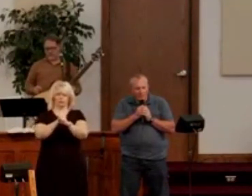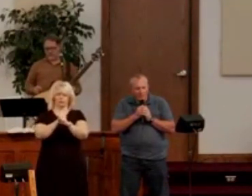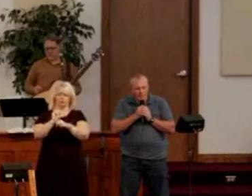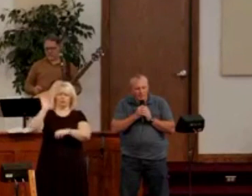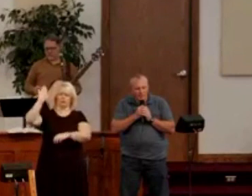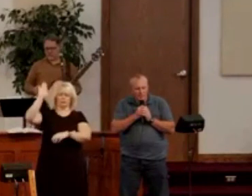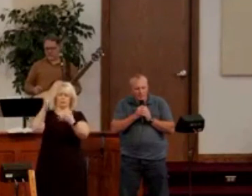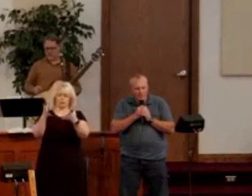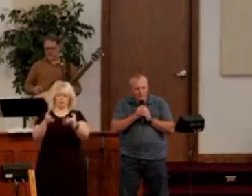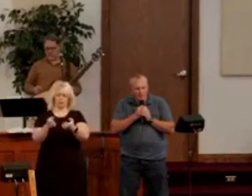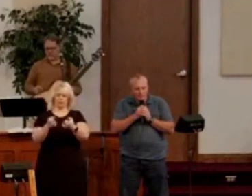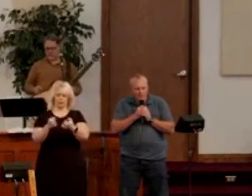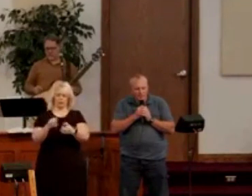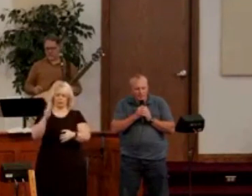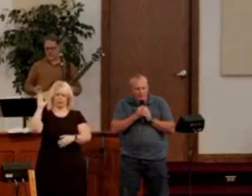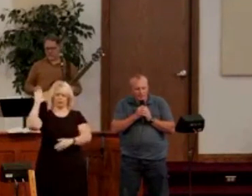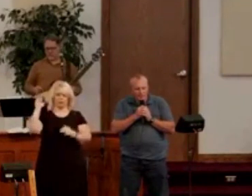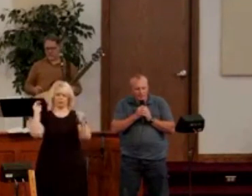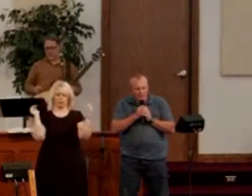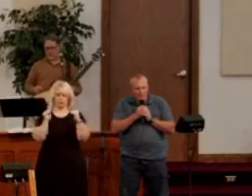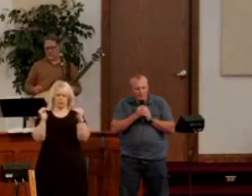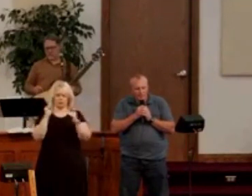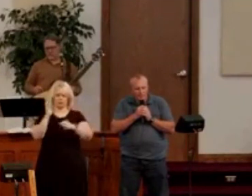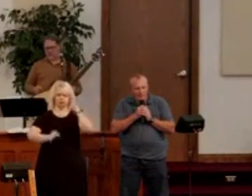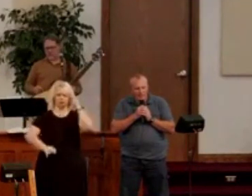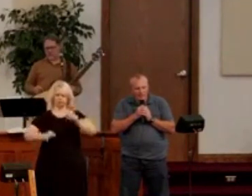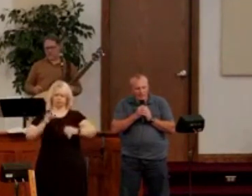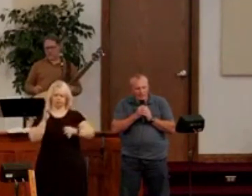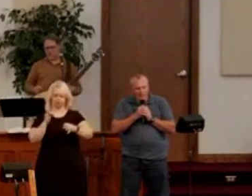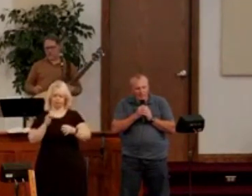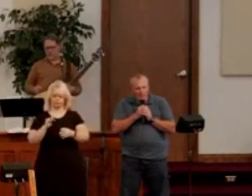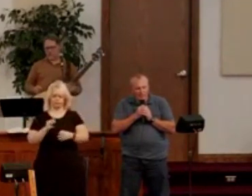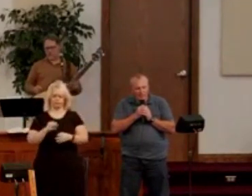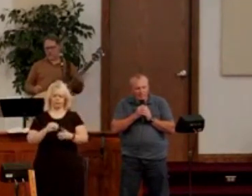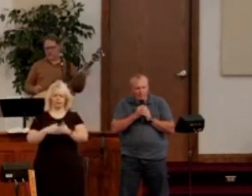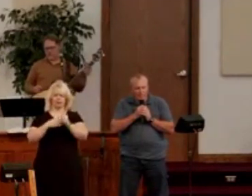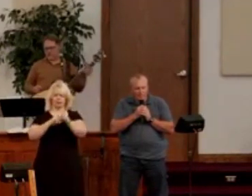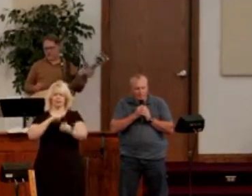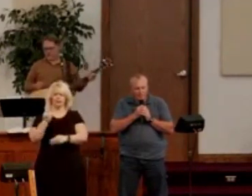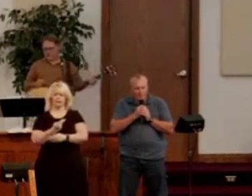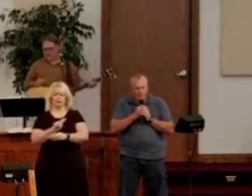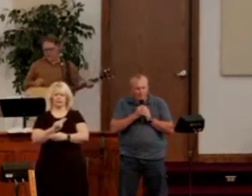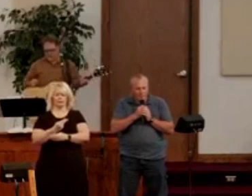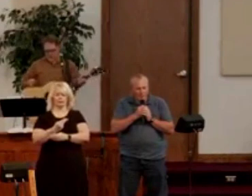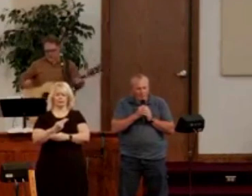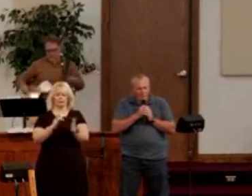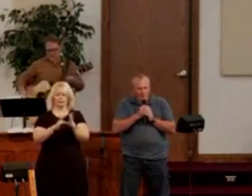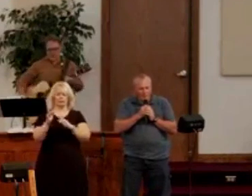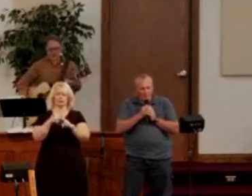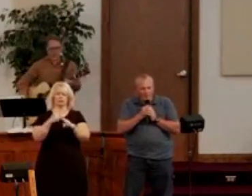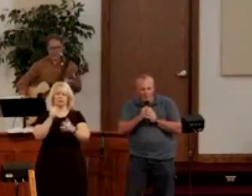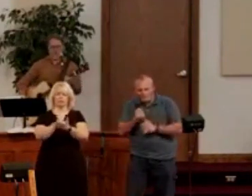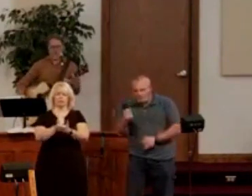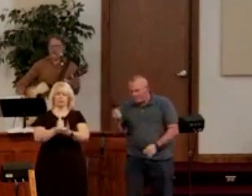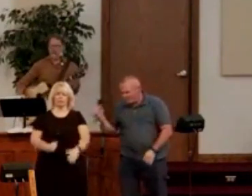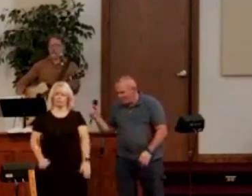and trust in your justice. Lord, lead, guide, and direct us in all that we do. sweet name that we pray.